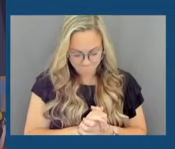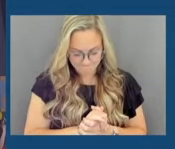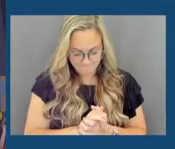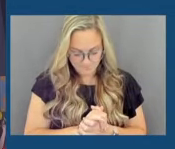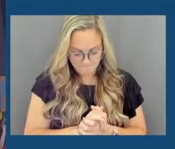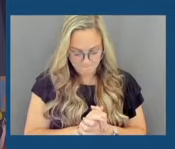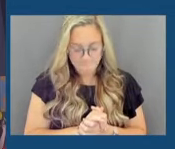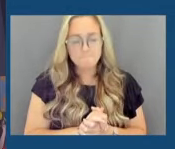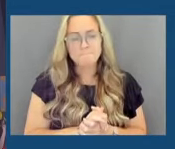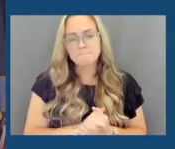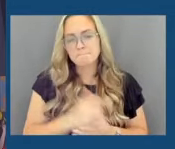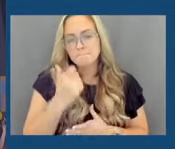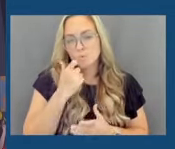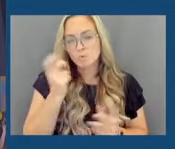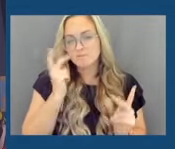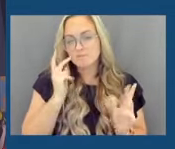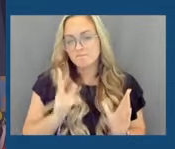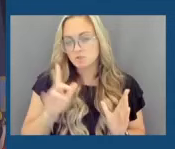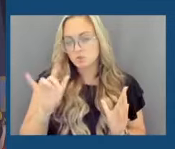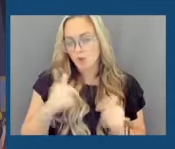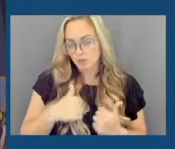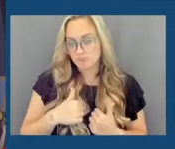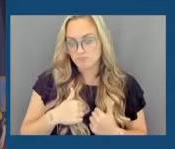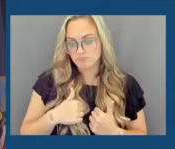a recent visitor to Long Island,